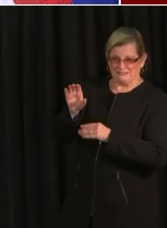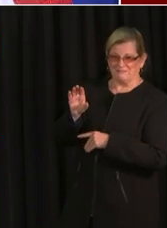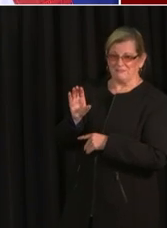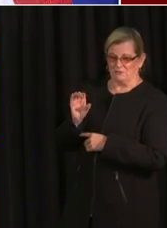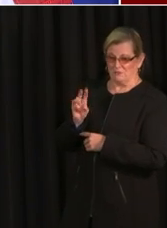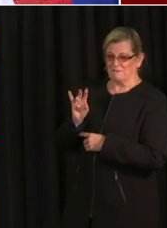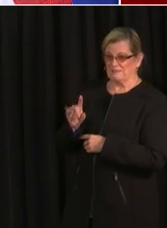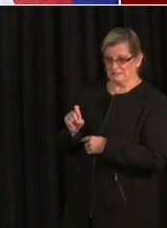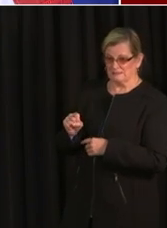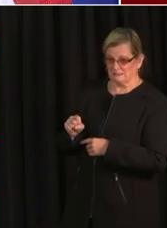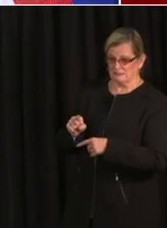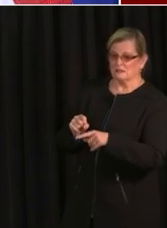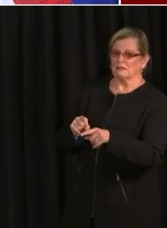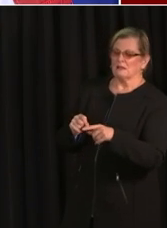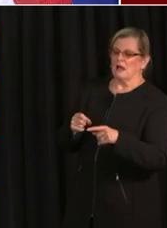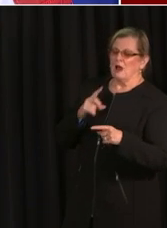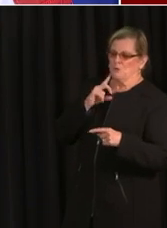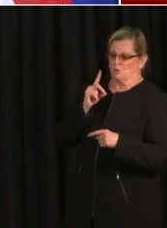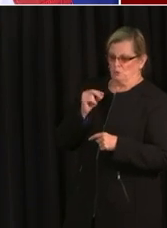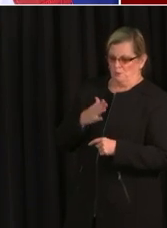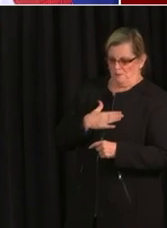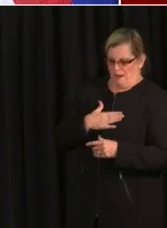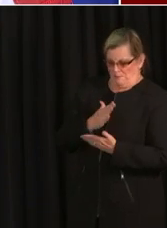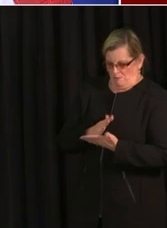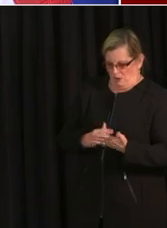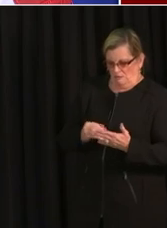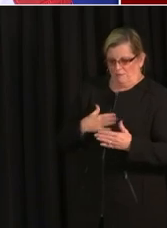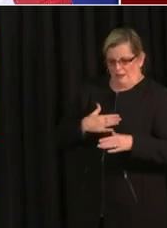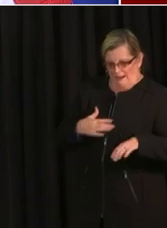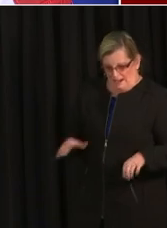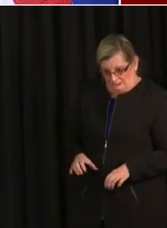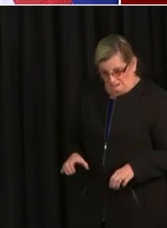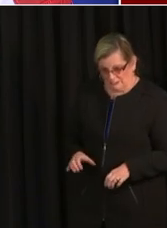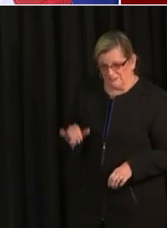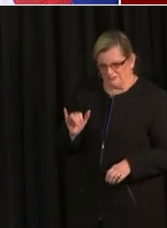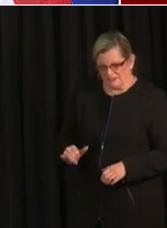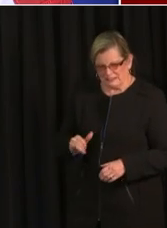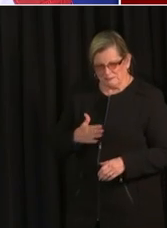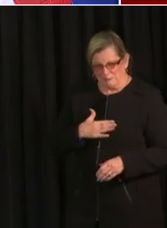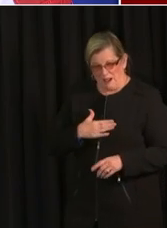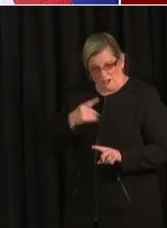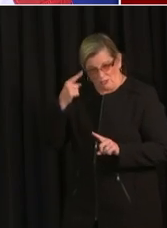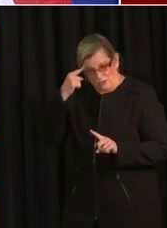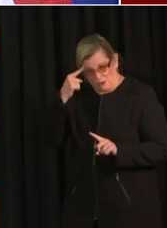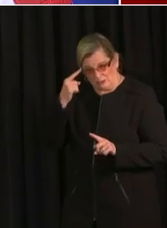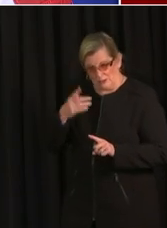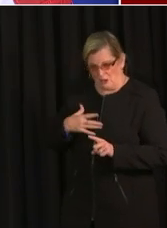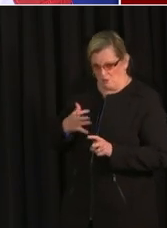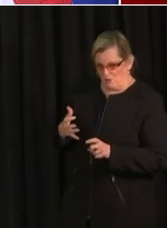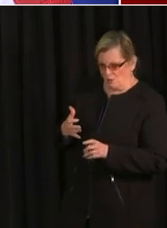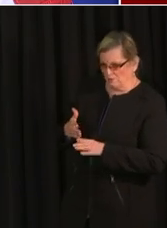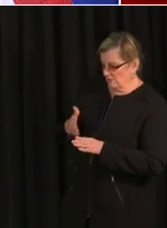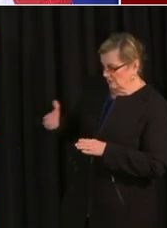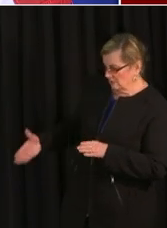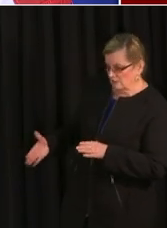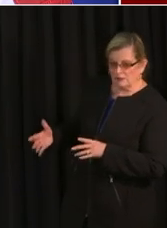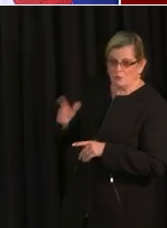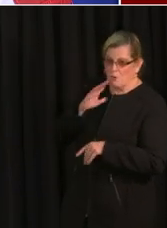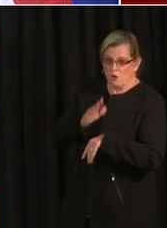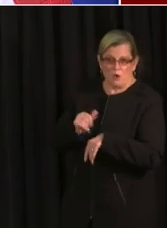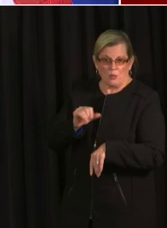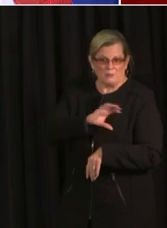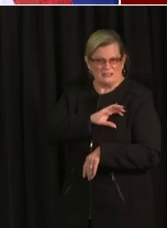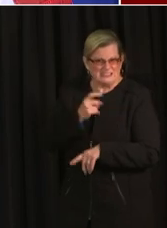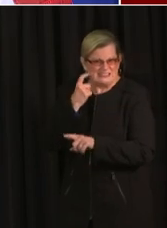restrict my activities. So again, do I think that, my next door neighbor is going to call the police and say, they